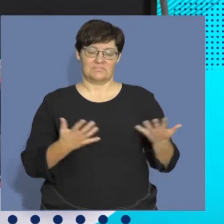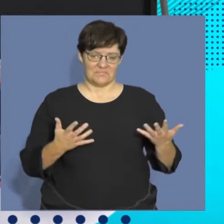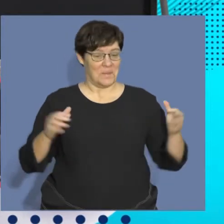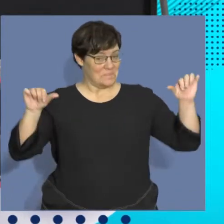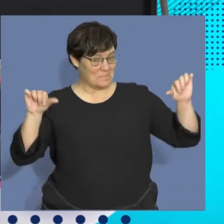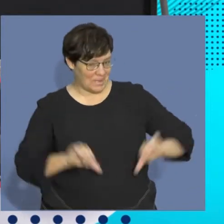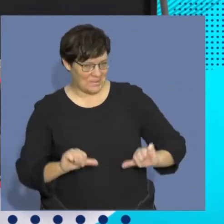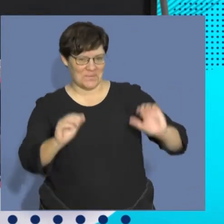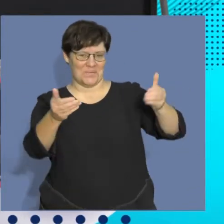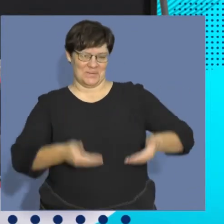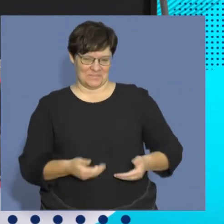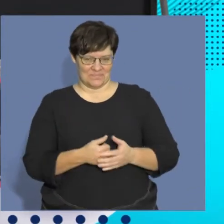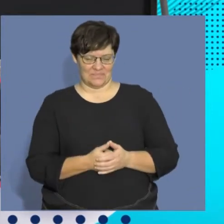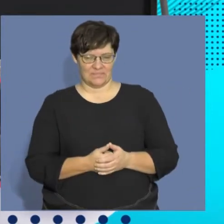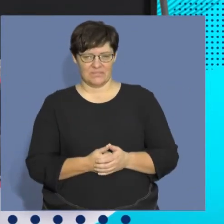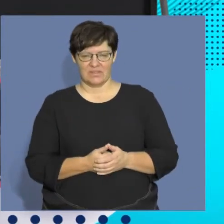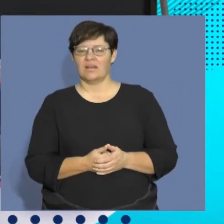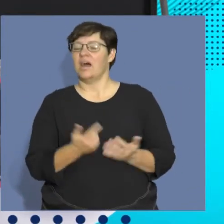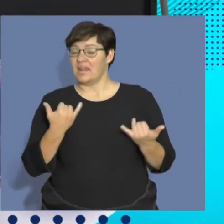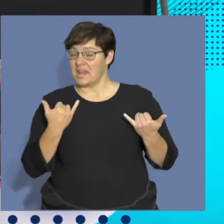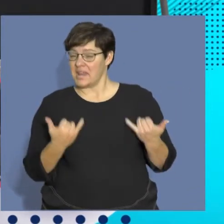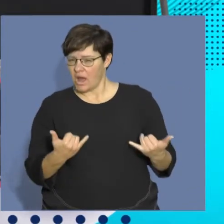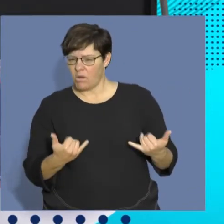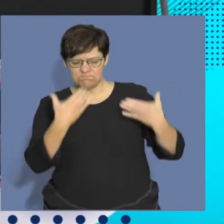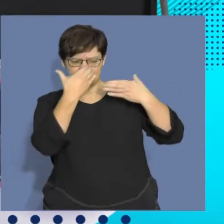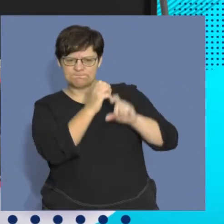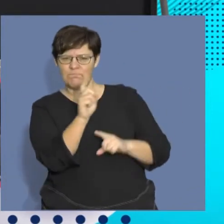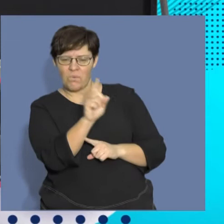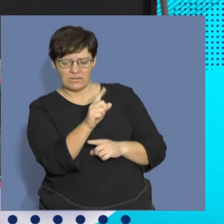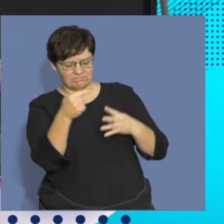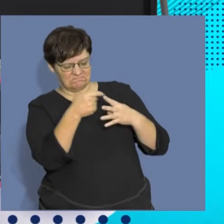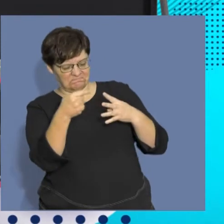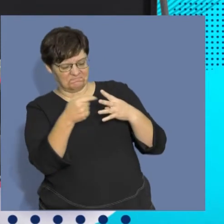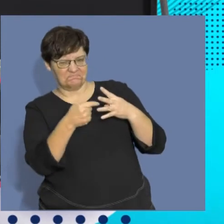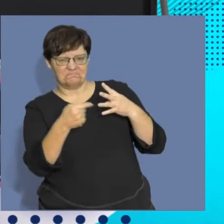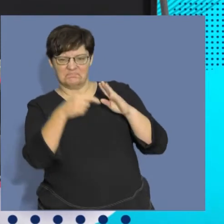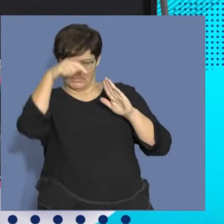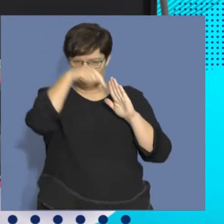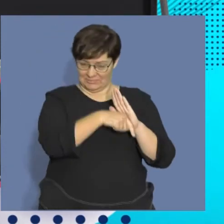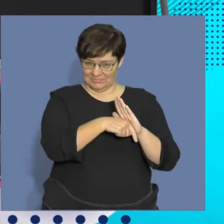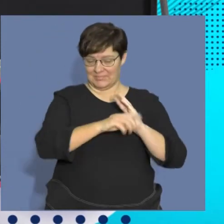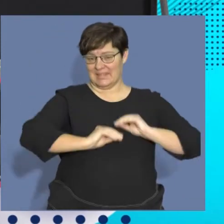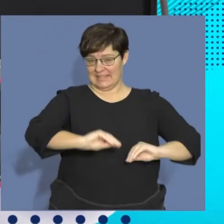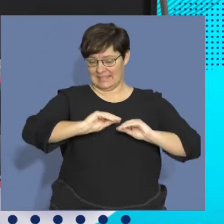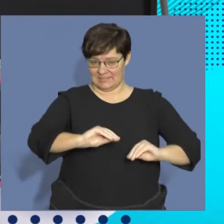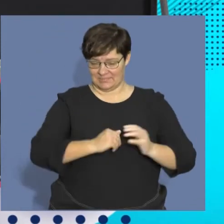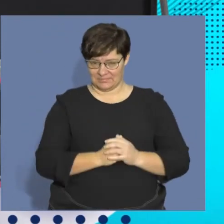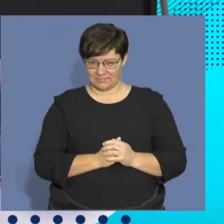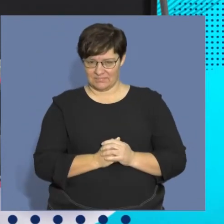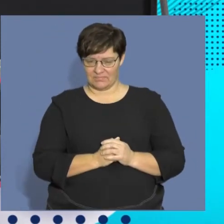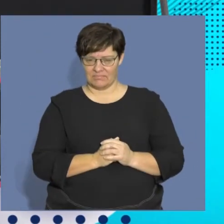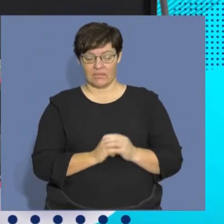Welcome back, everyone, and let's now get into the nuts and bolts of this lesson. So